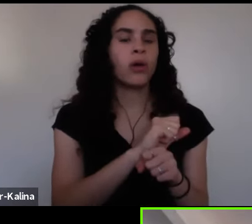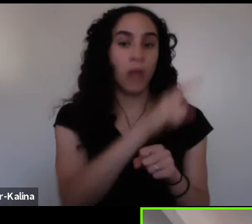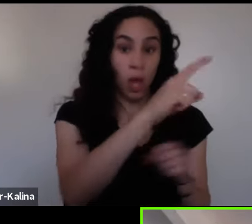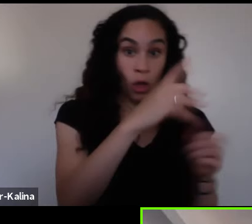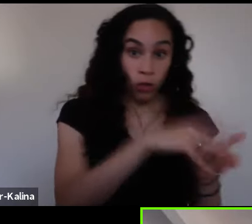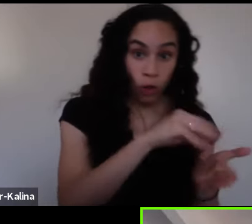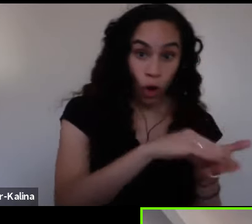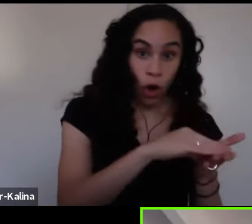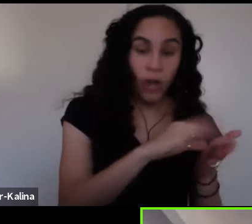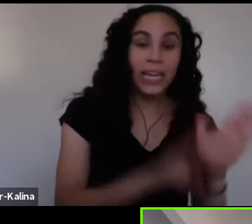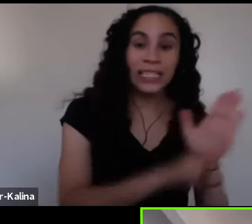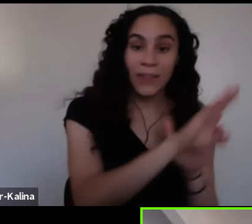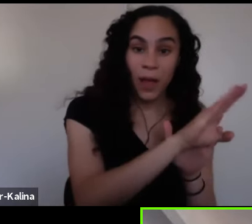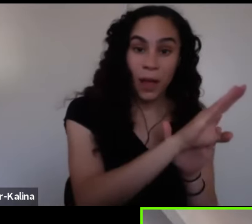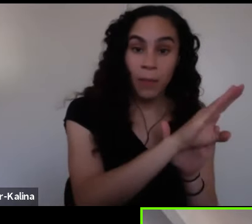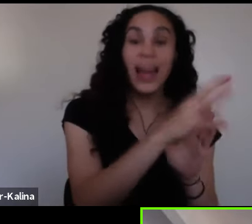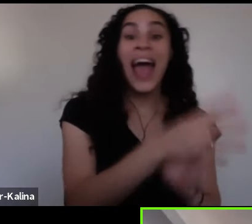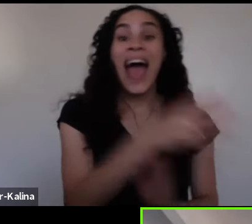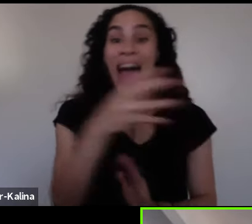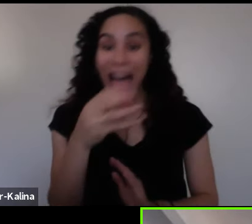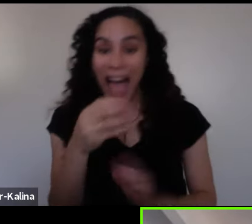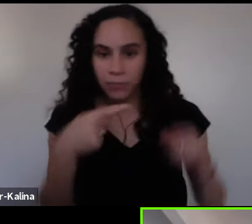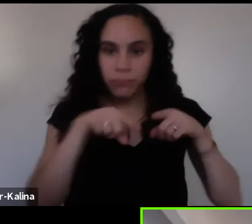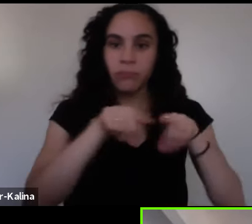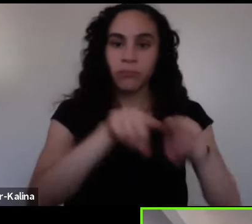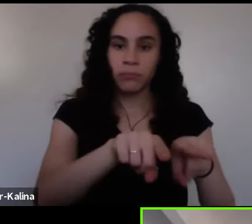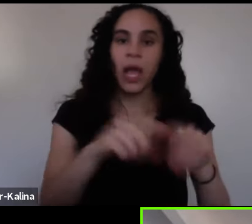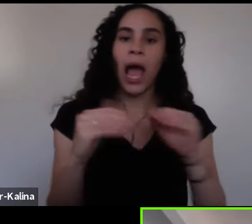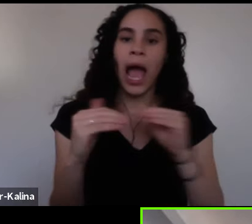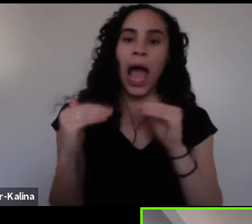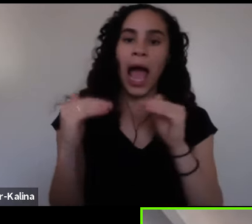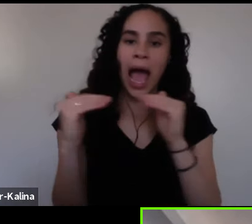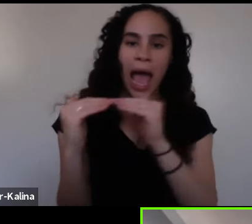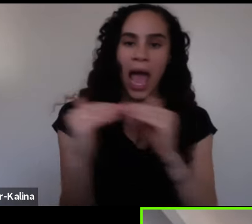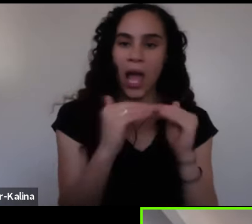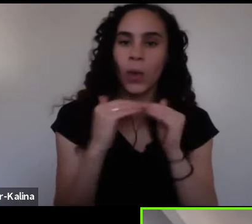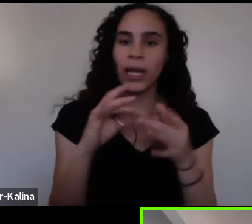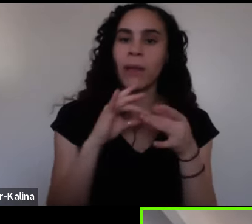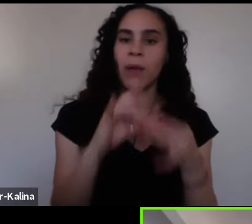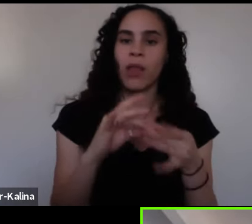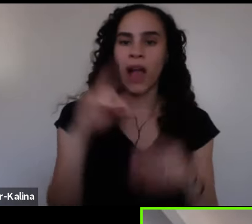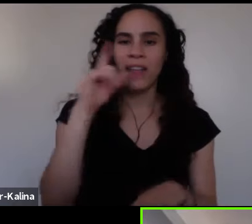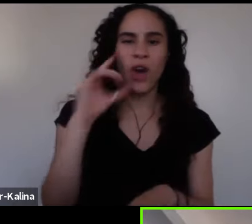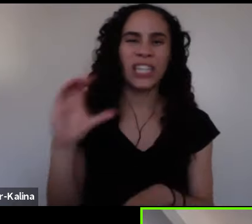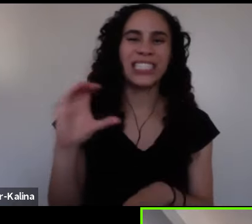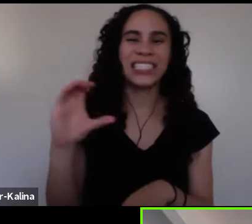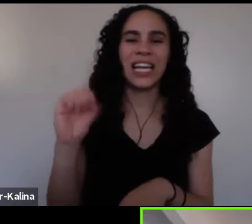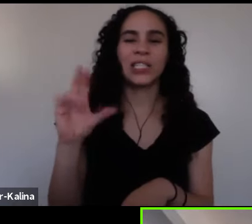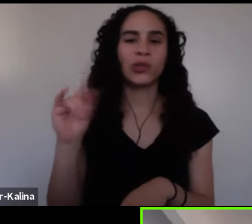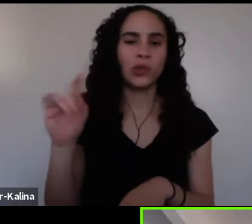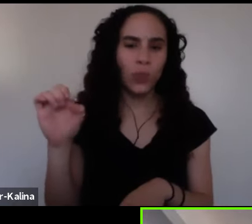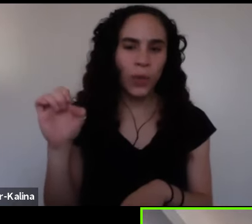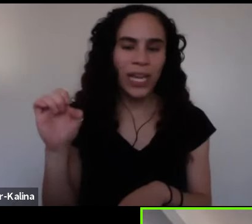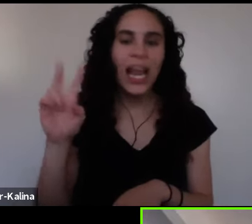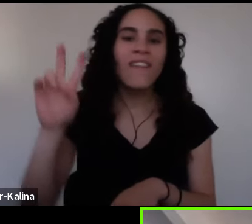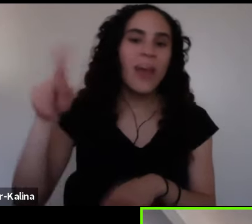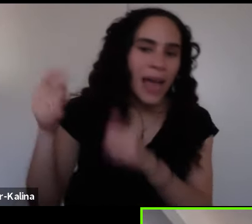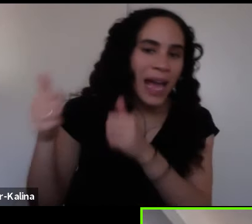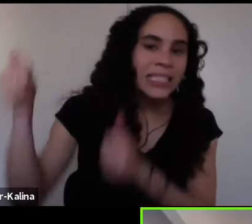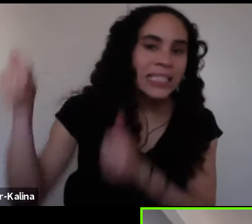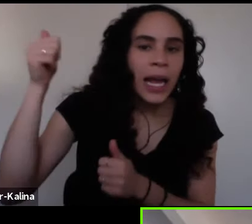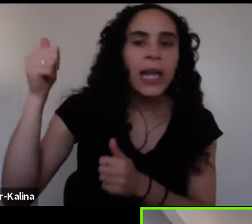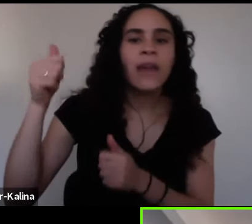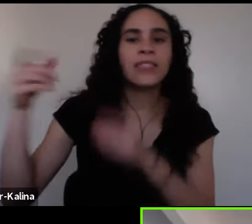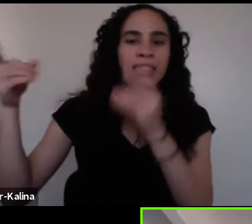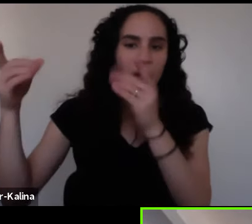and equity and belonging to create programs for our C-suite, our VP executives, director and above, and then they're working